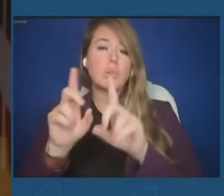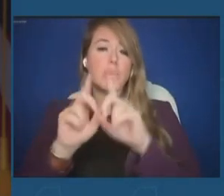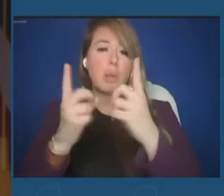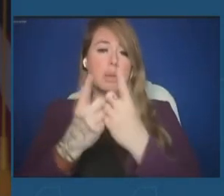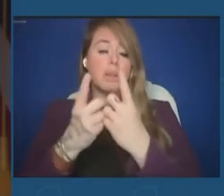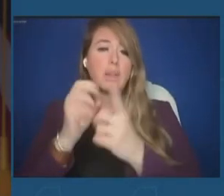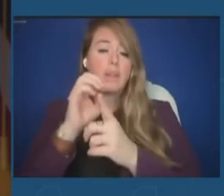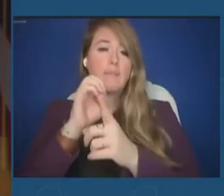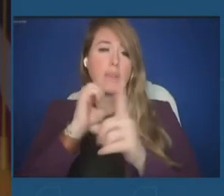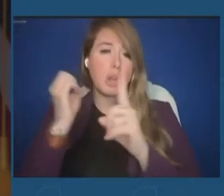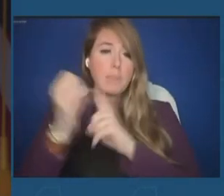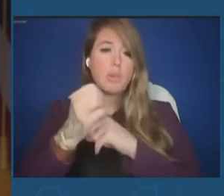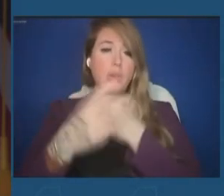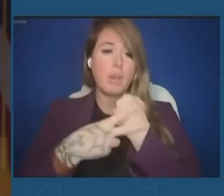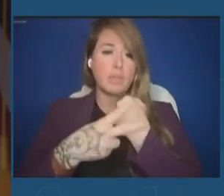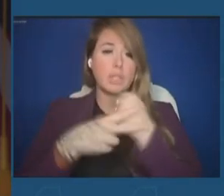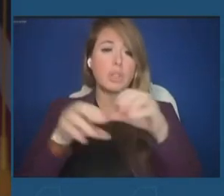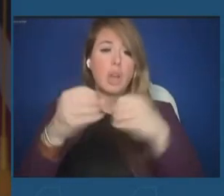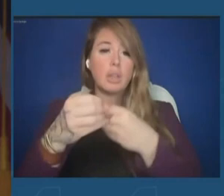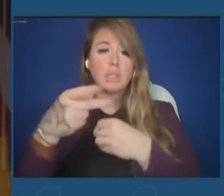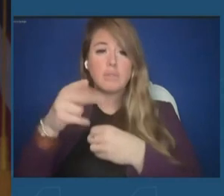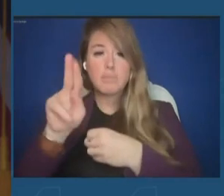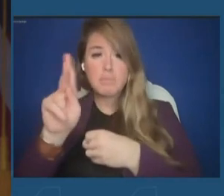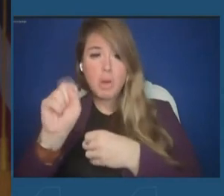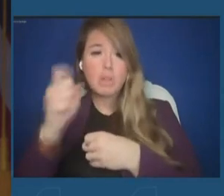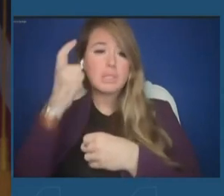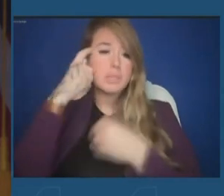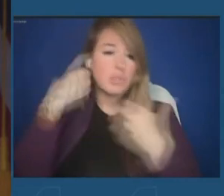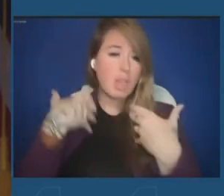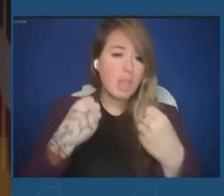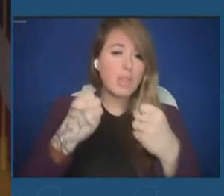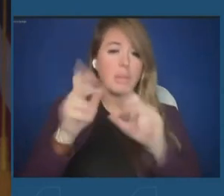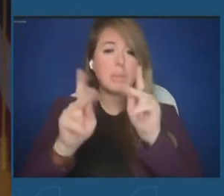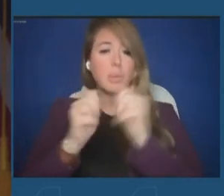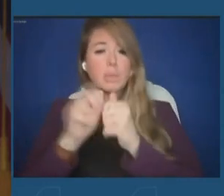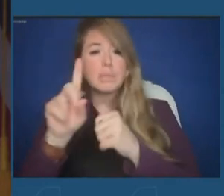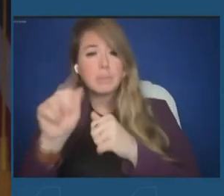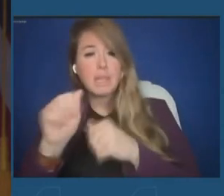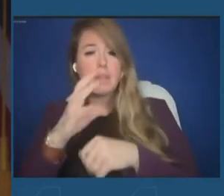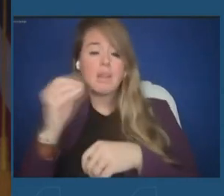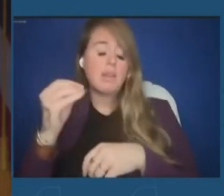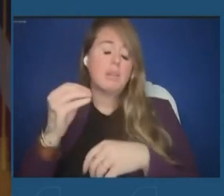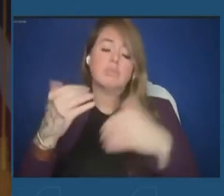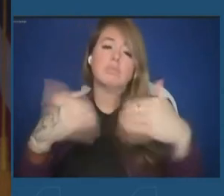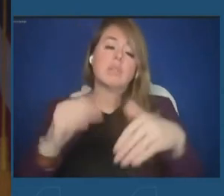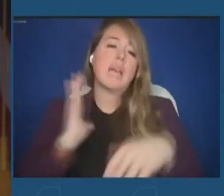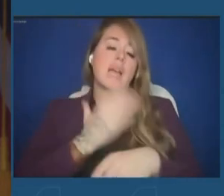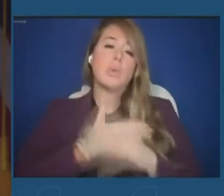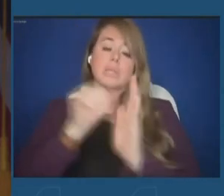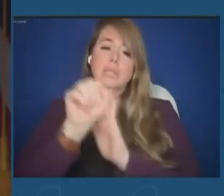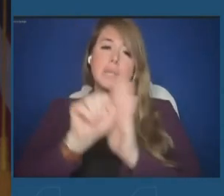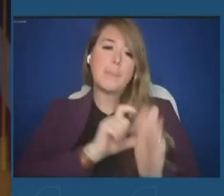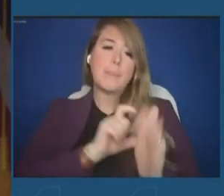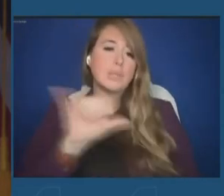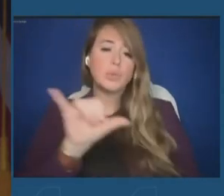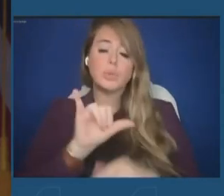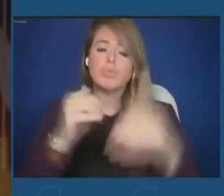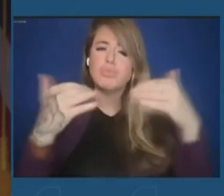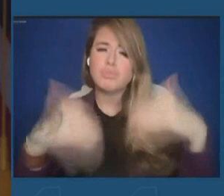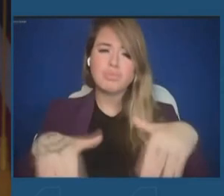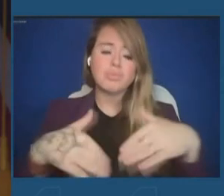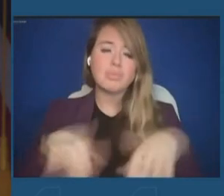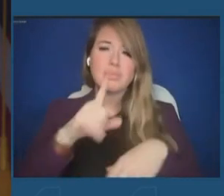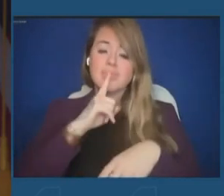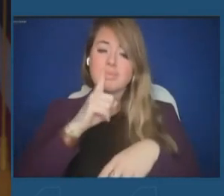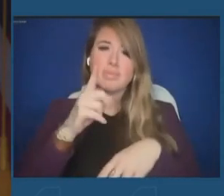Office of Parks, Office of Mental Health, People with Disabilities, and my God, our State Police, Steve Negrelli. It's nothing like having someone